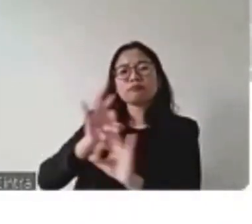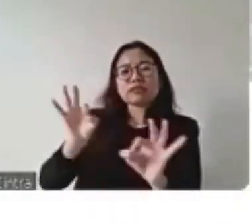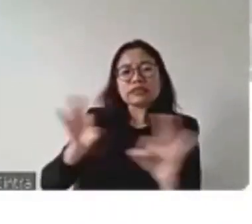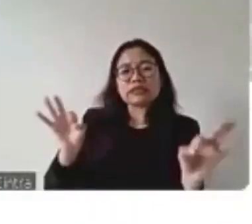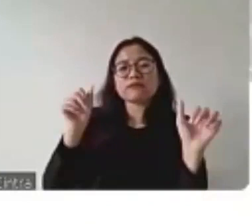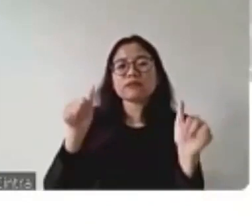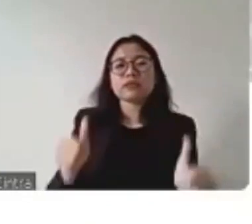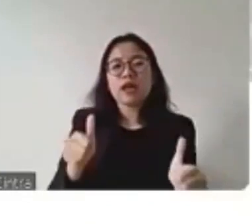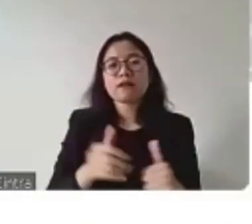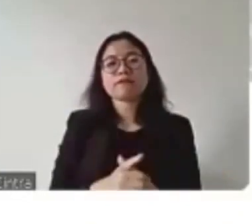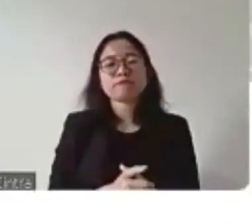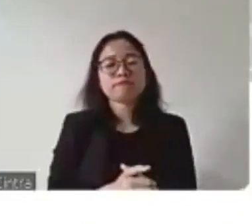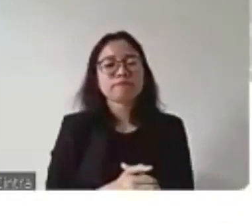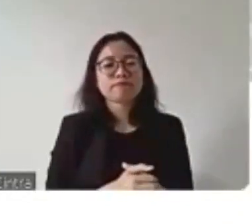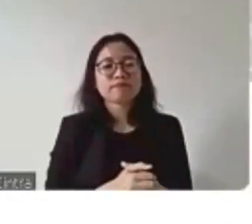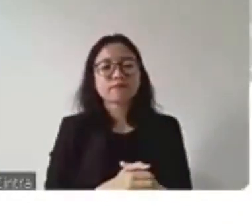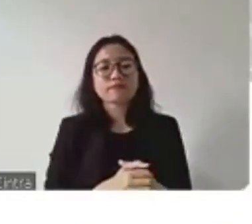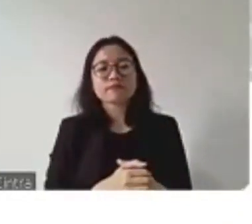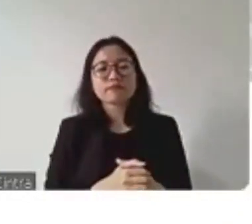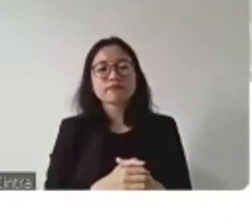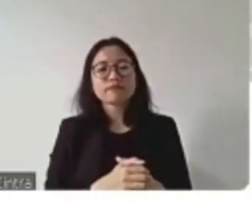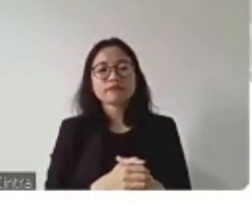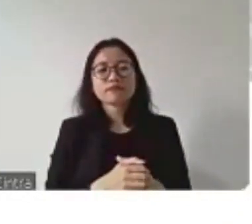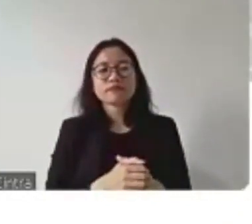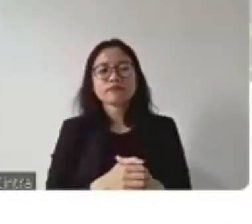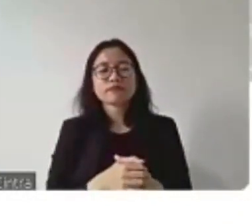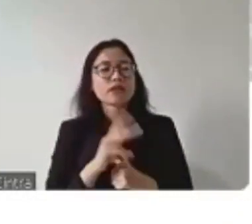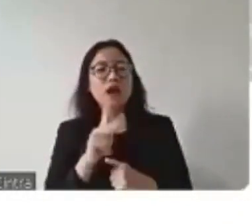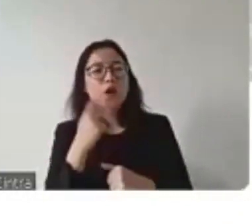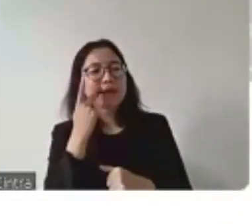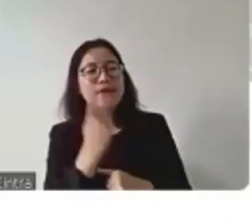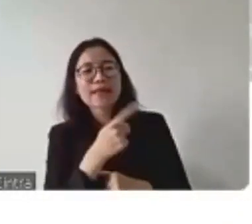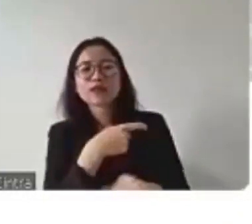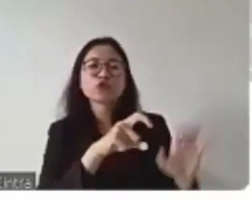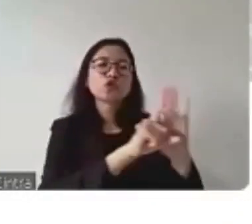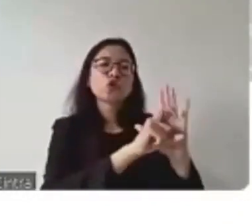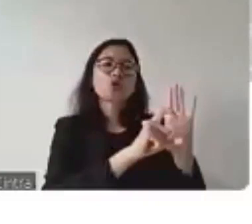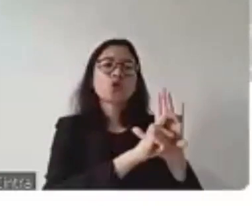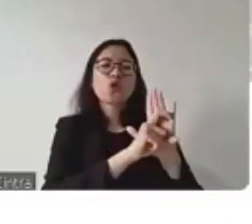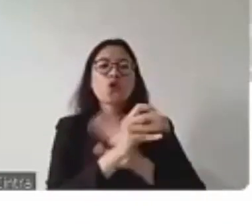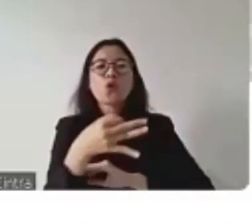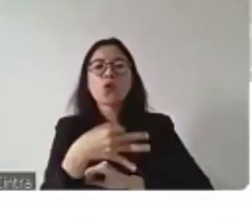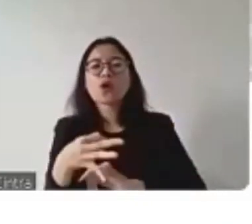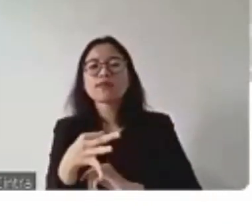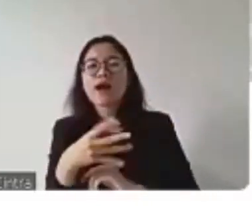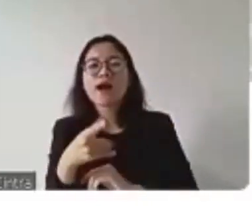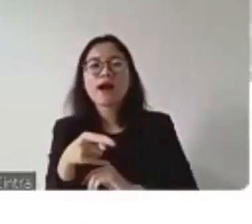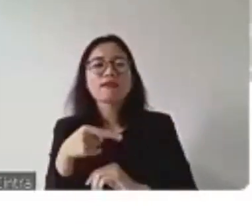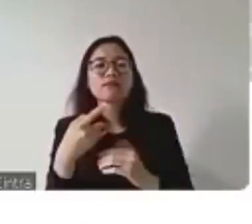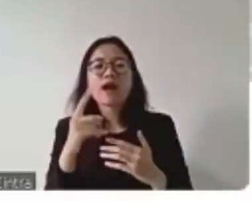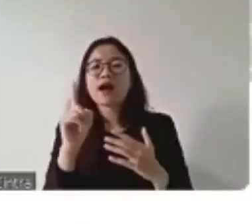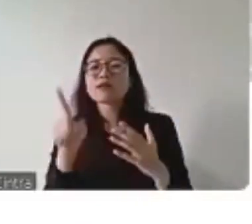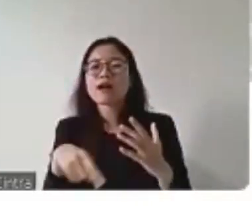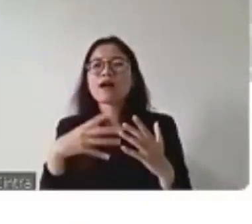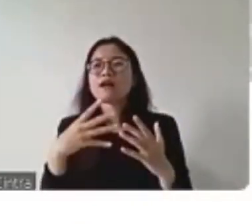to the forest fire and also close to uh,